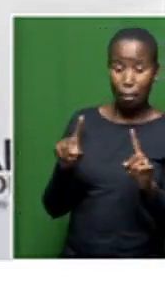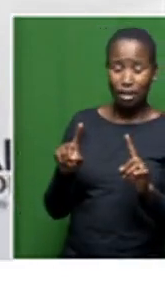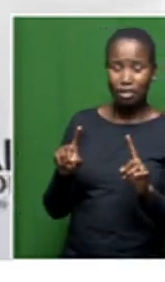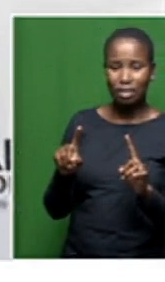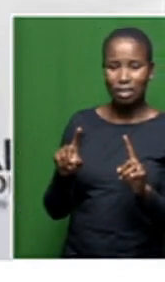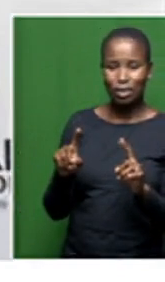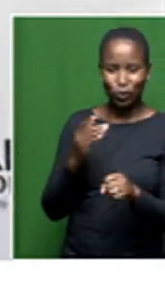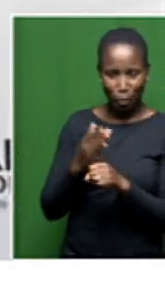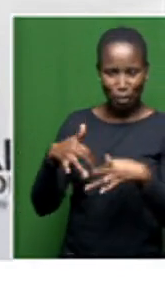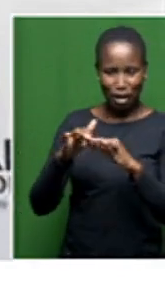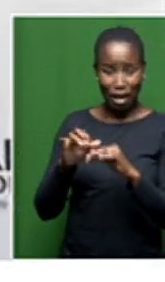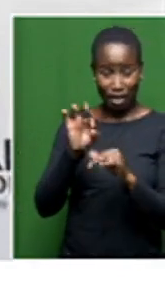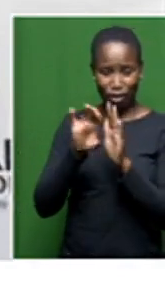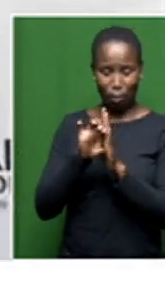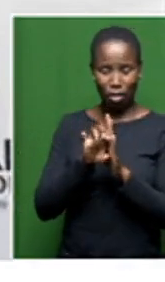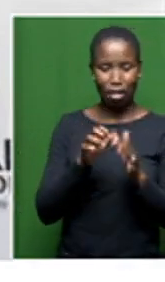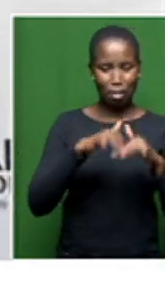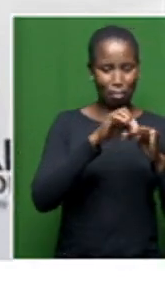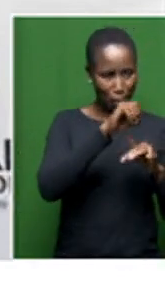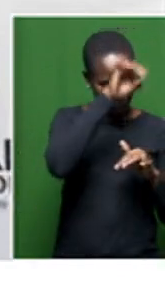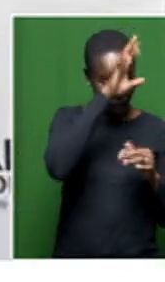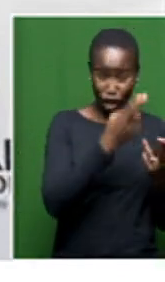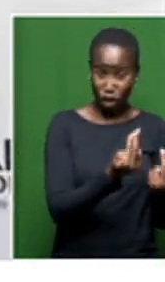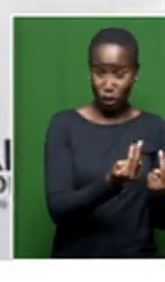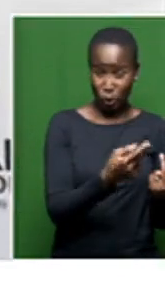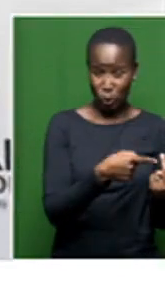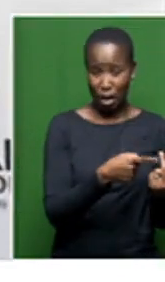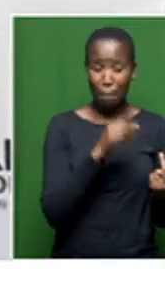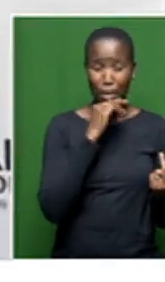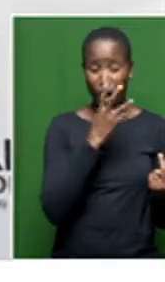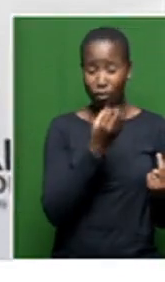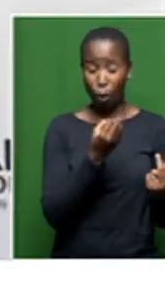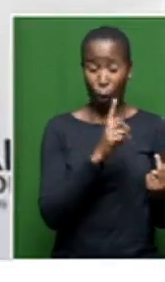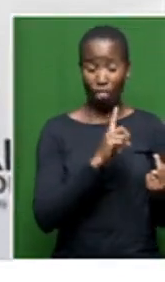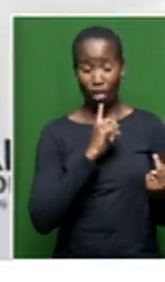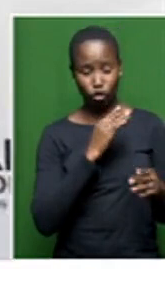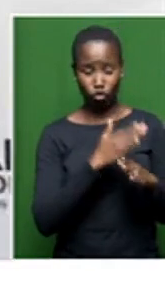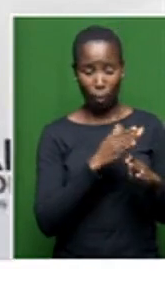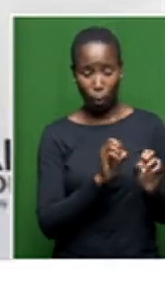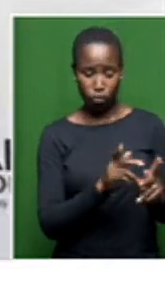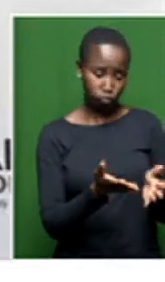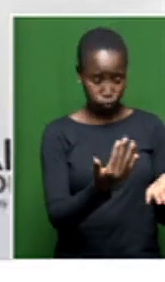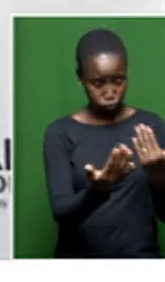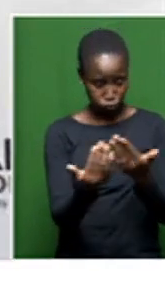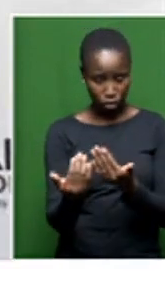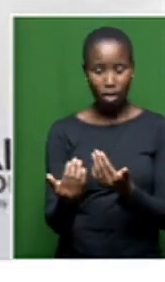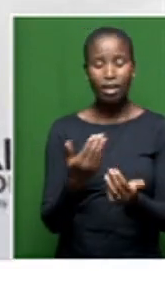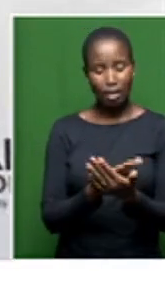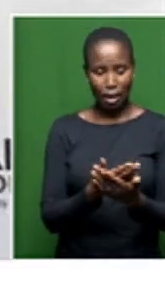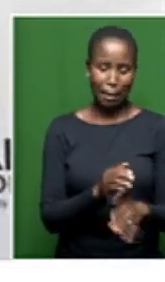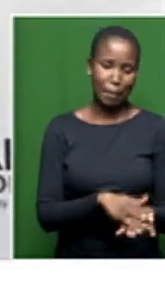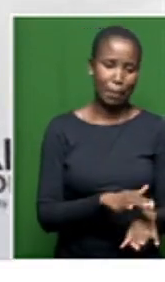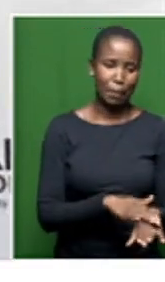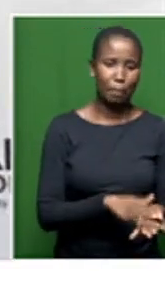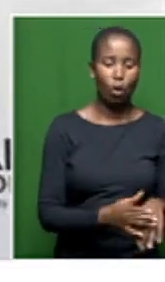often if there's a new mine, that's talking to at least 1,000 new direct jobs, but there could be even more across